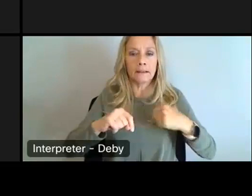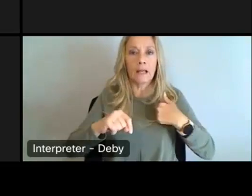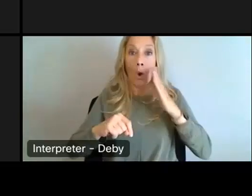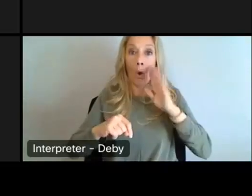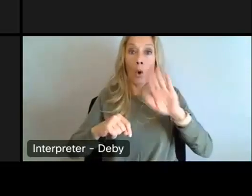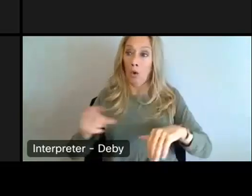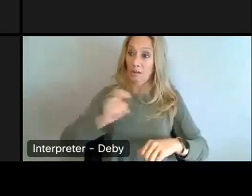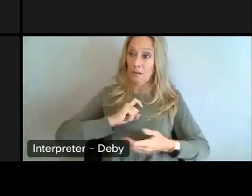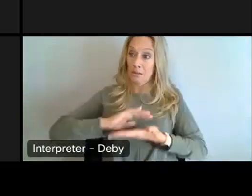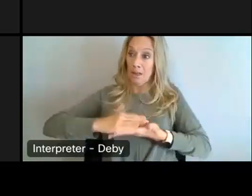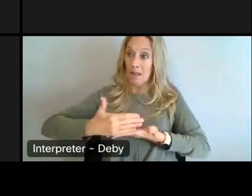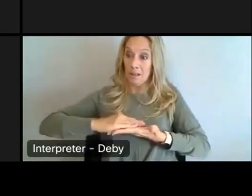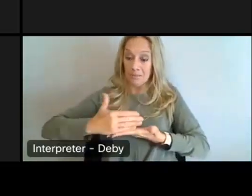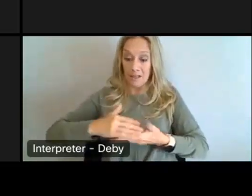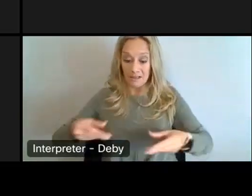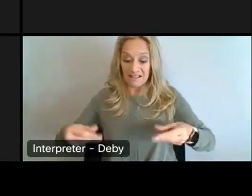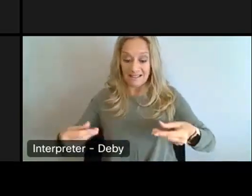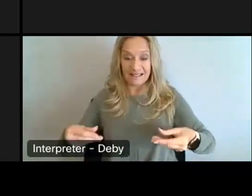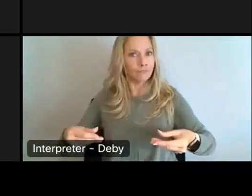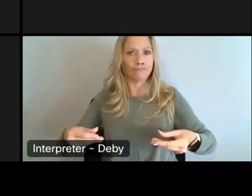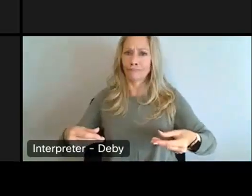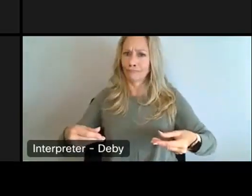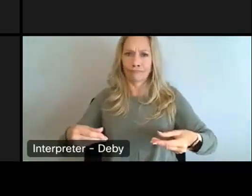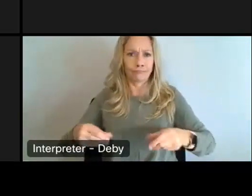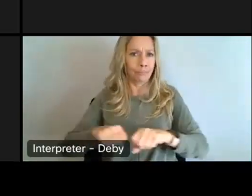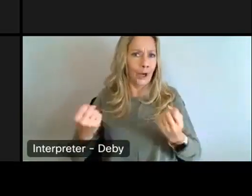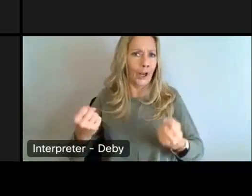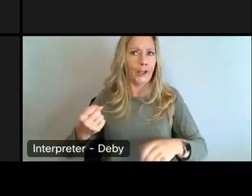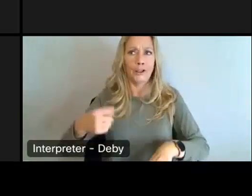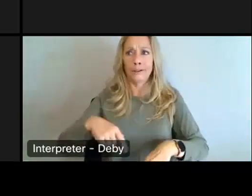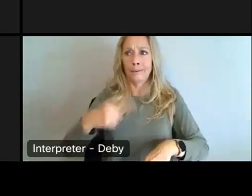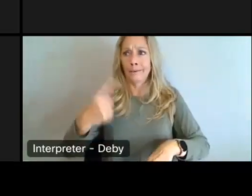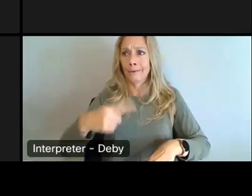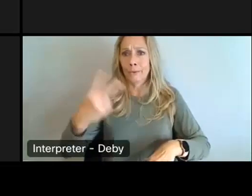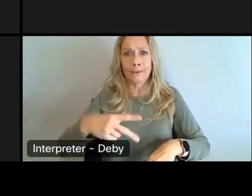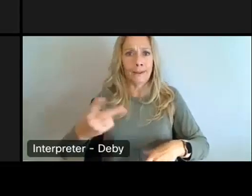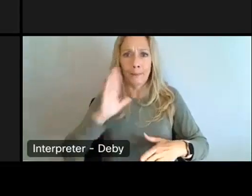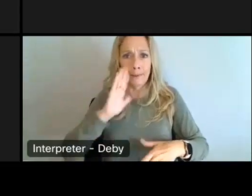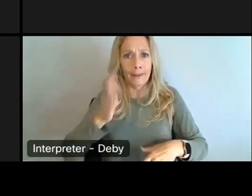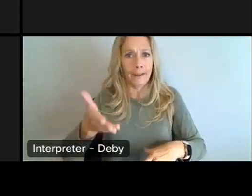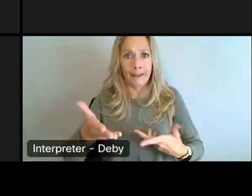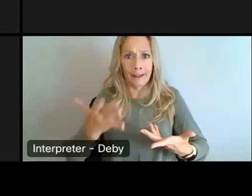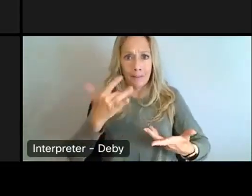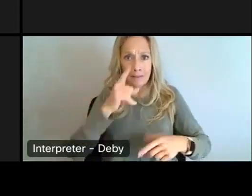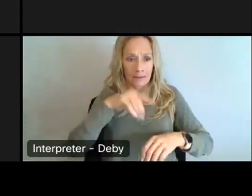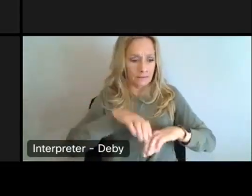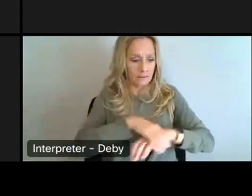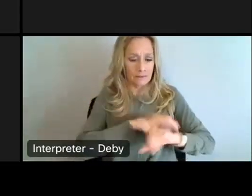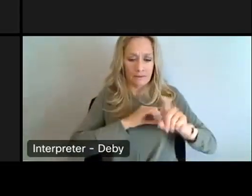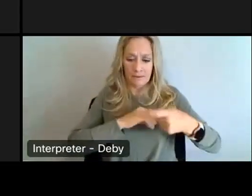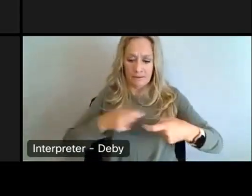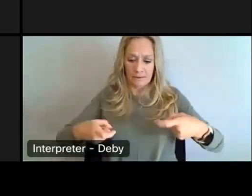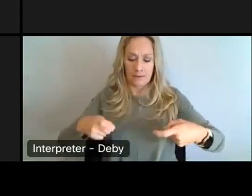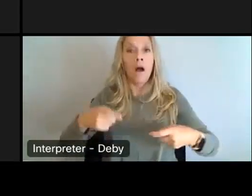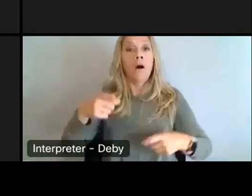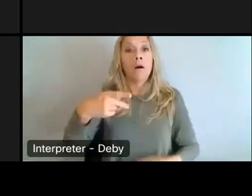if they got me one of those laptops, that I would break it in probably the first day or two. So I was like, look,